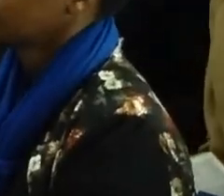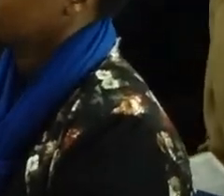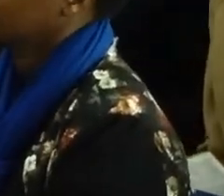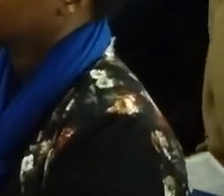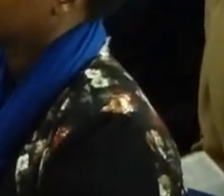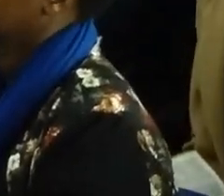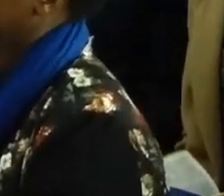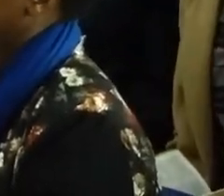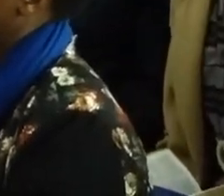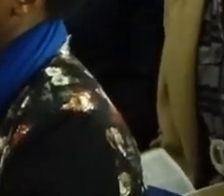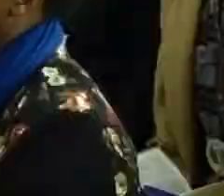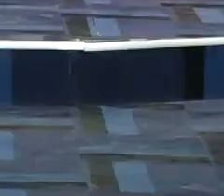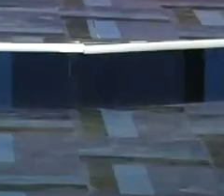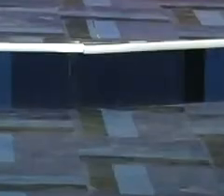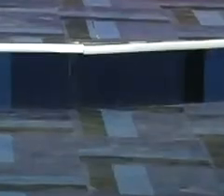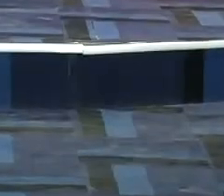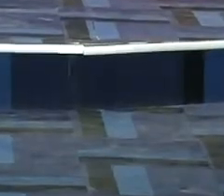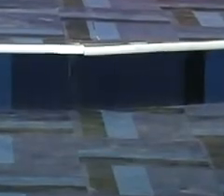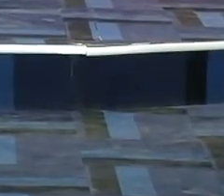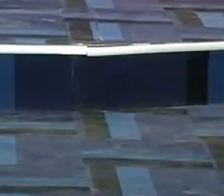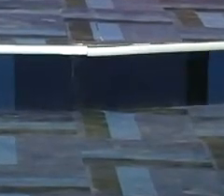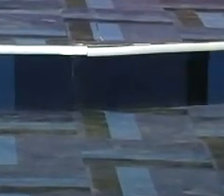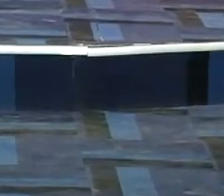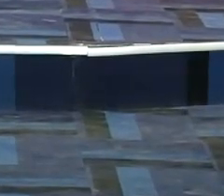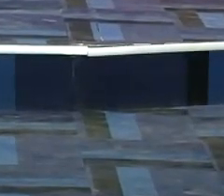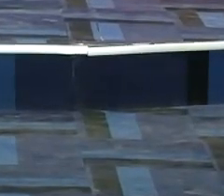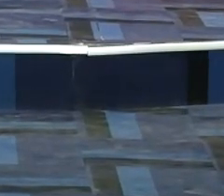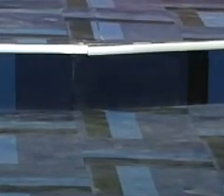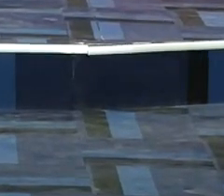Thank you very much, ambassadors.